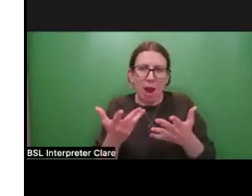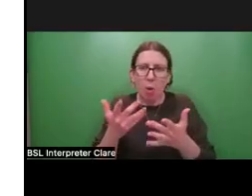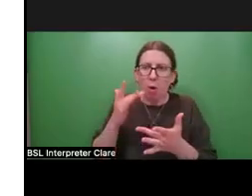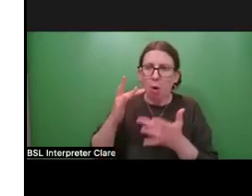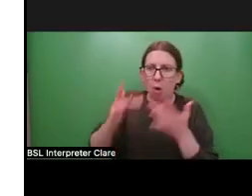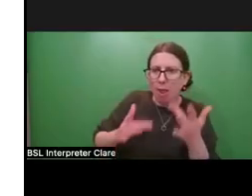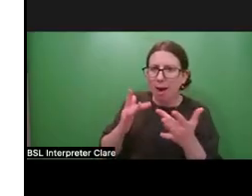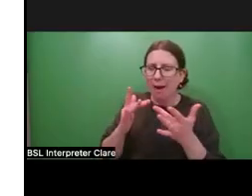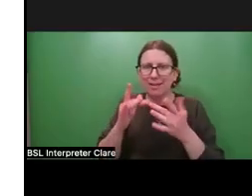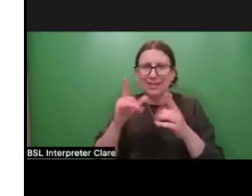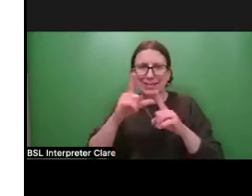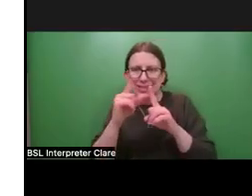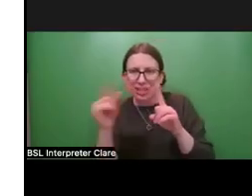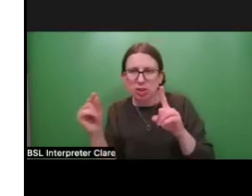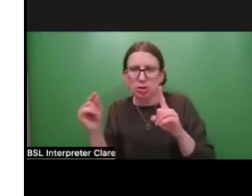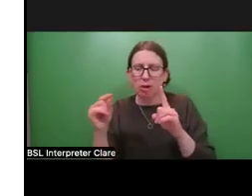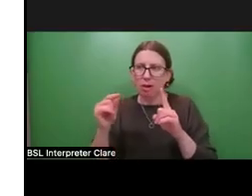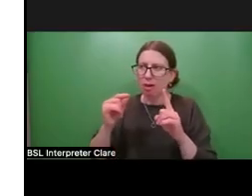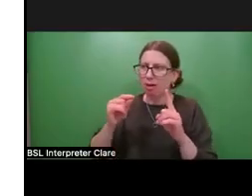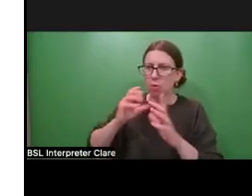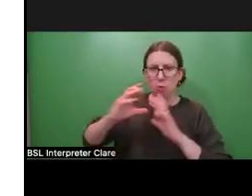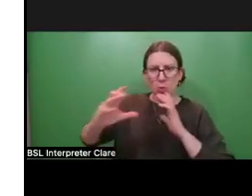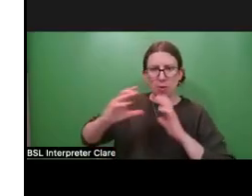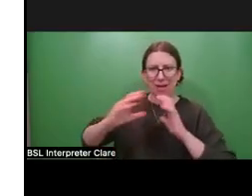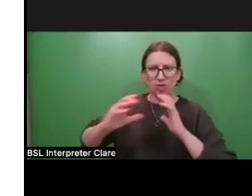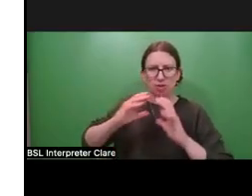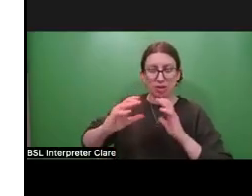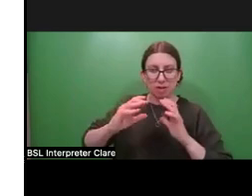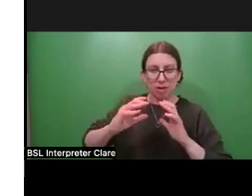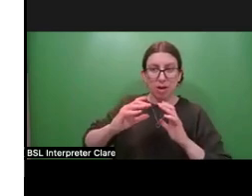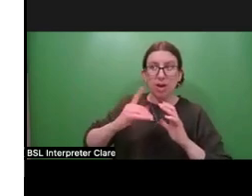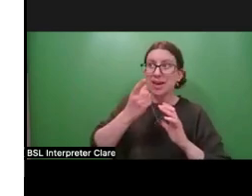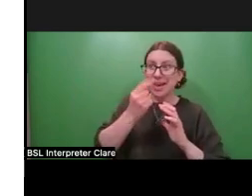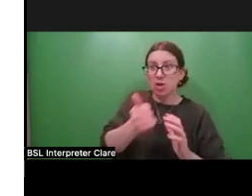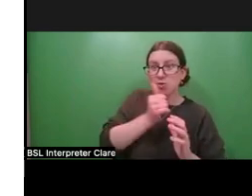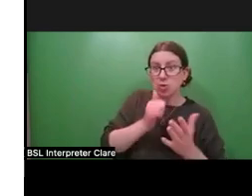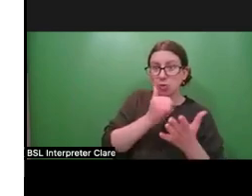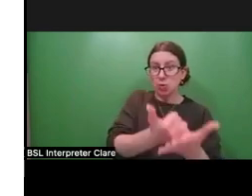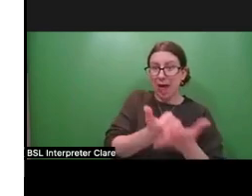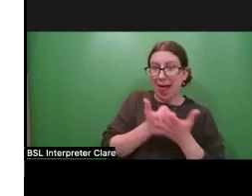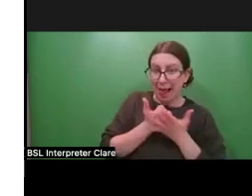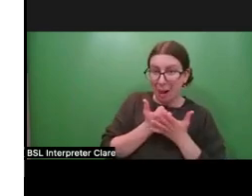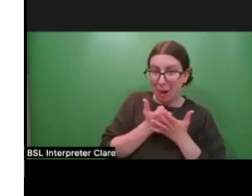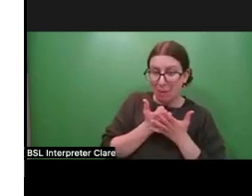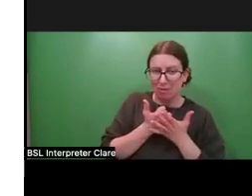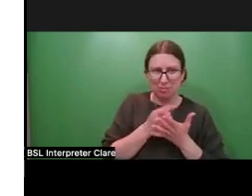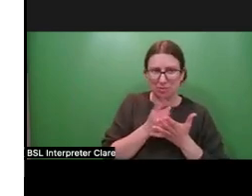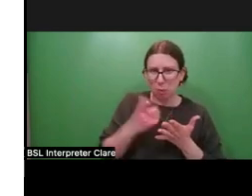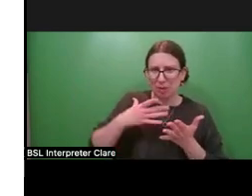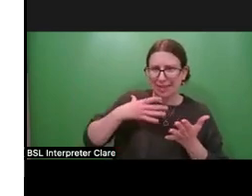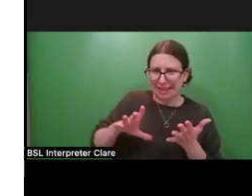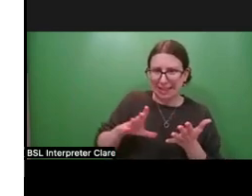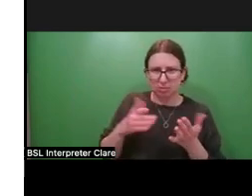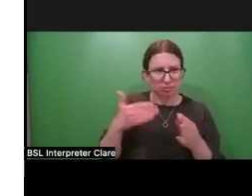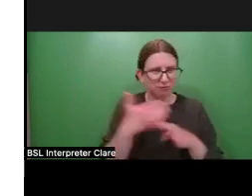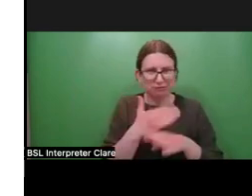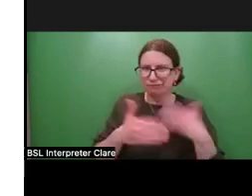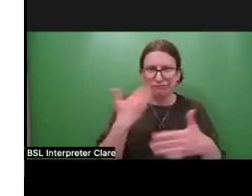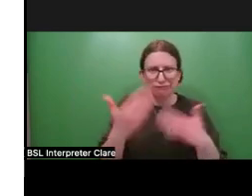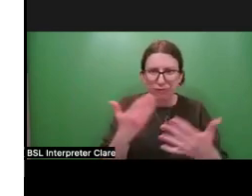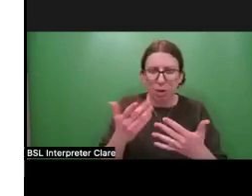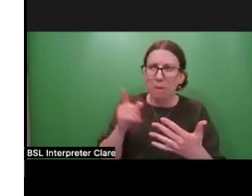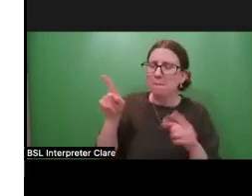digital infrastructure, which counts both as tools that we need to use to kind of function in the world and simultaneously is operating as